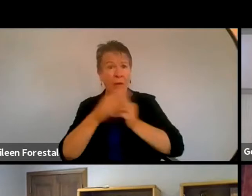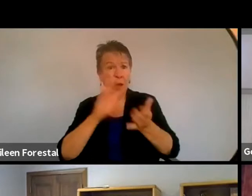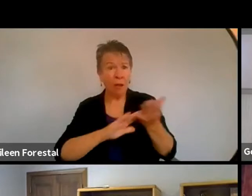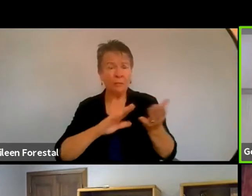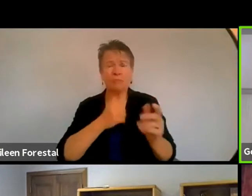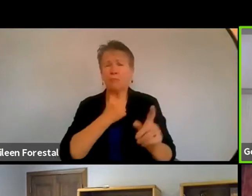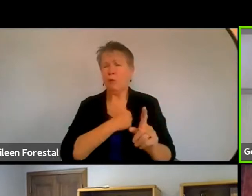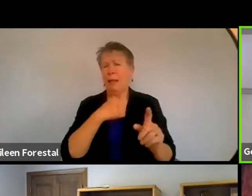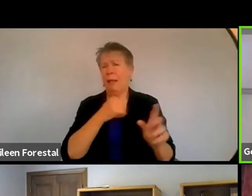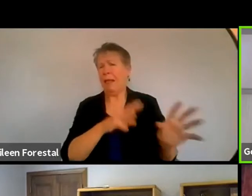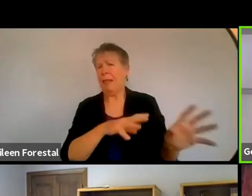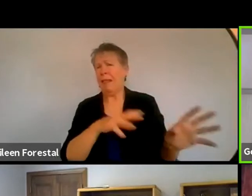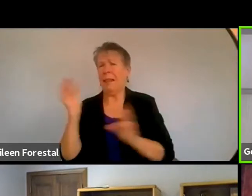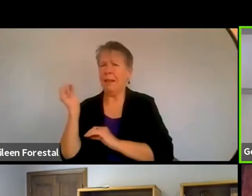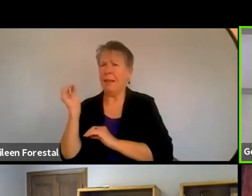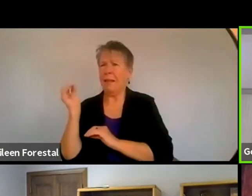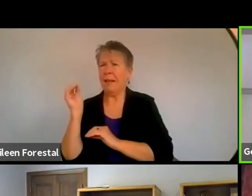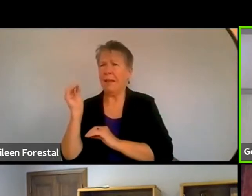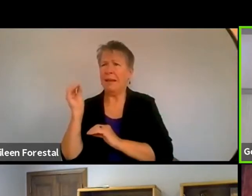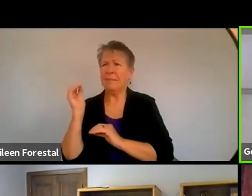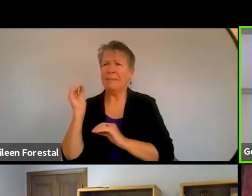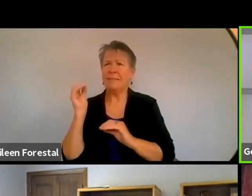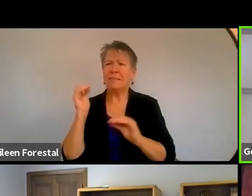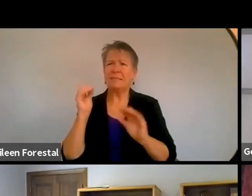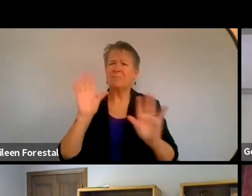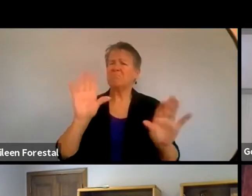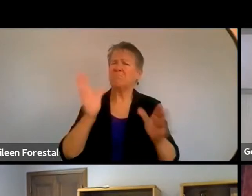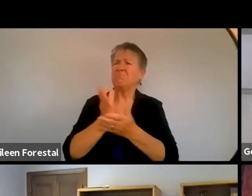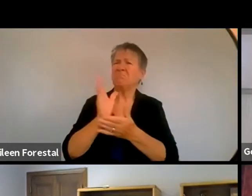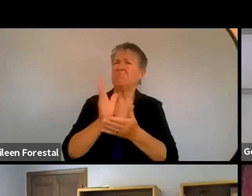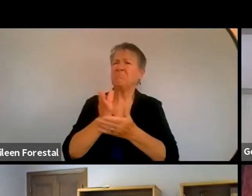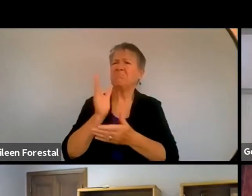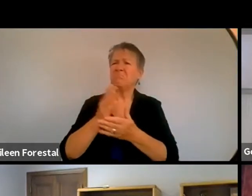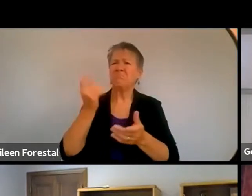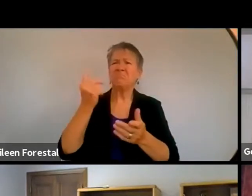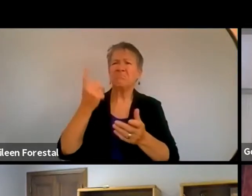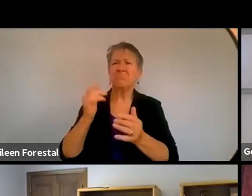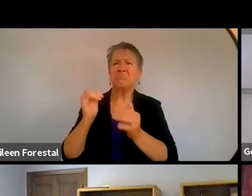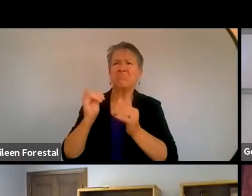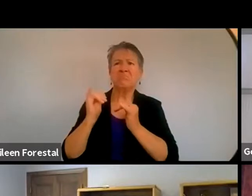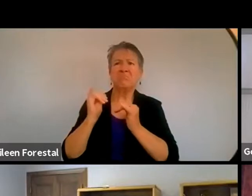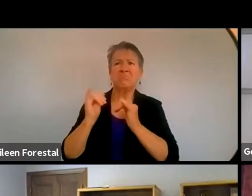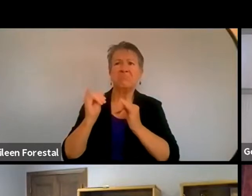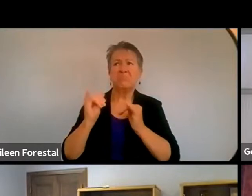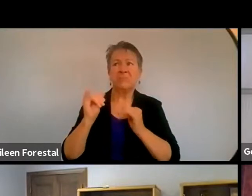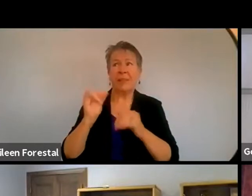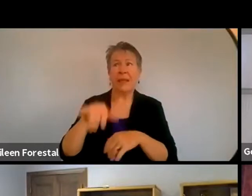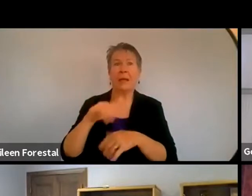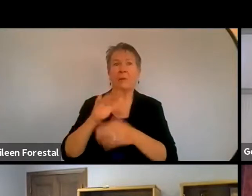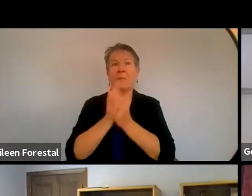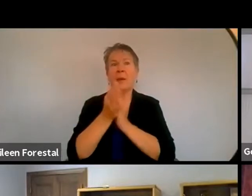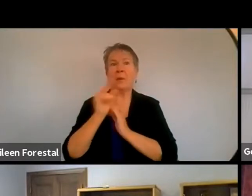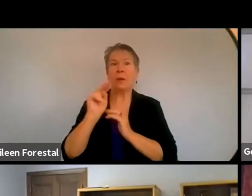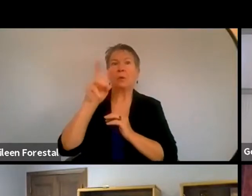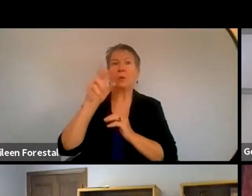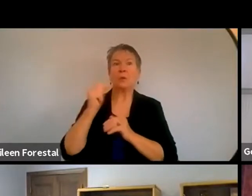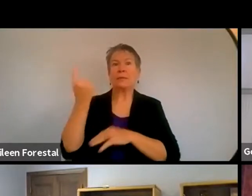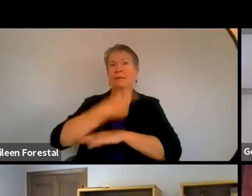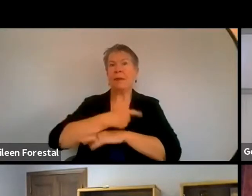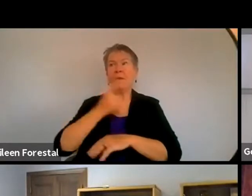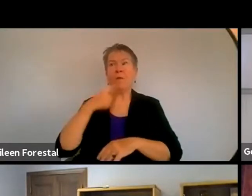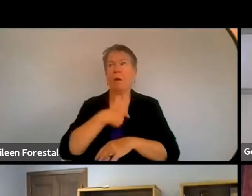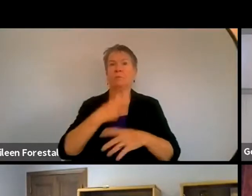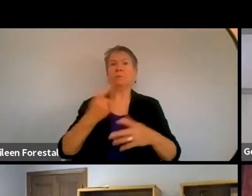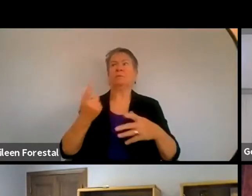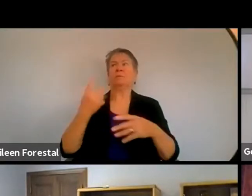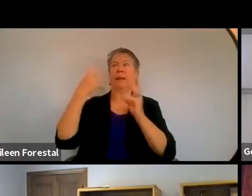event. Yeah, I guess, right? Honest to God. But I'm wondering, Is there a contingency plan in place